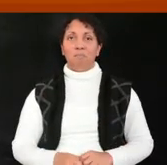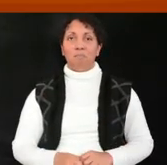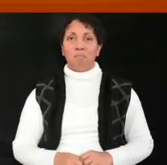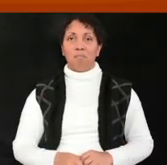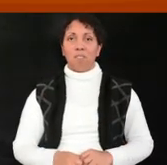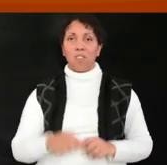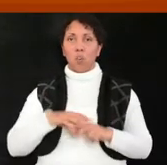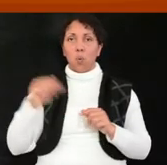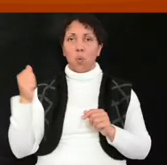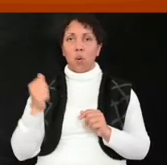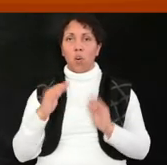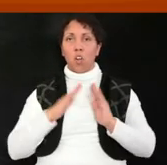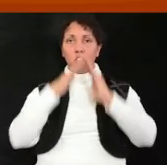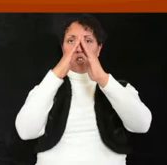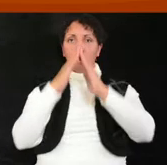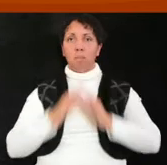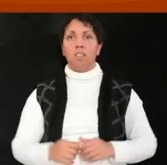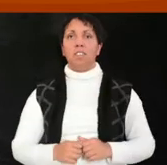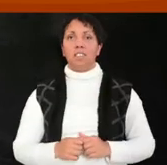You win a trip to Mars.